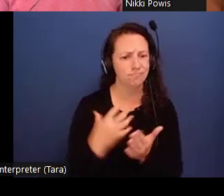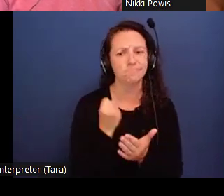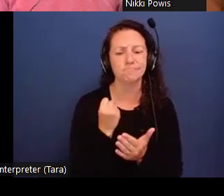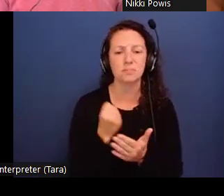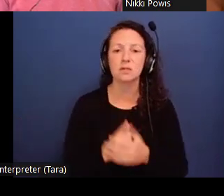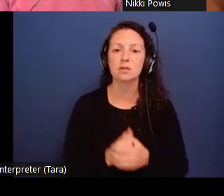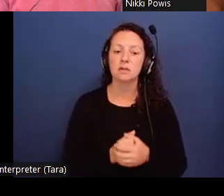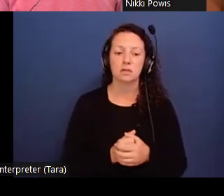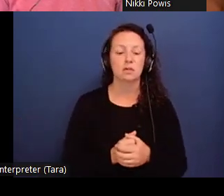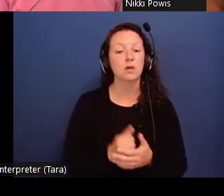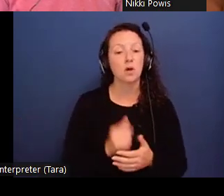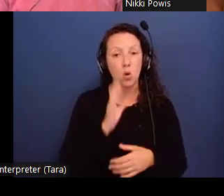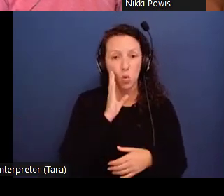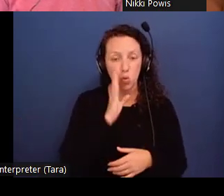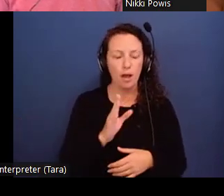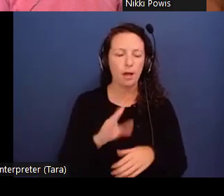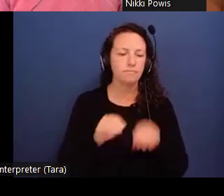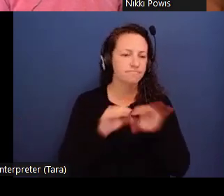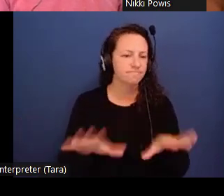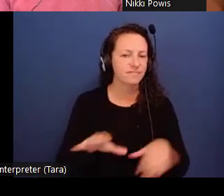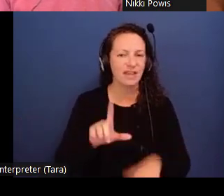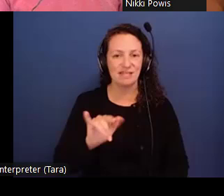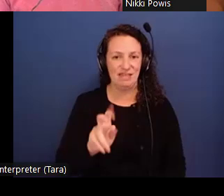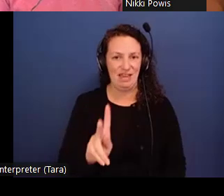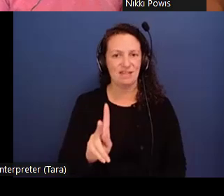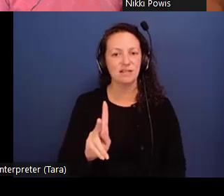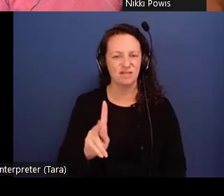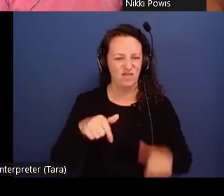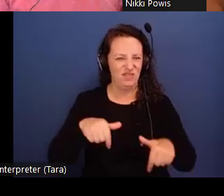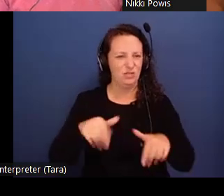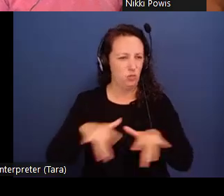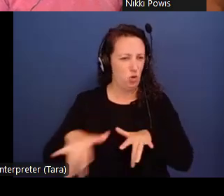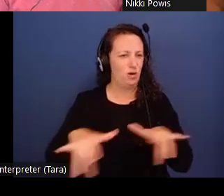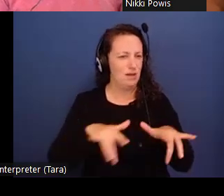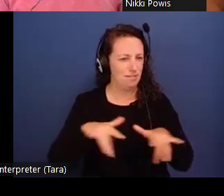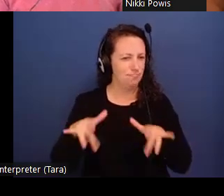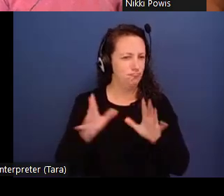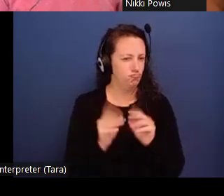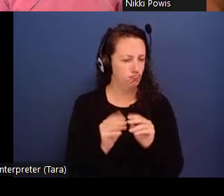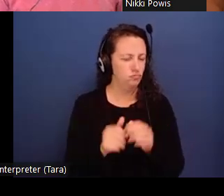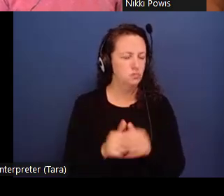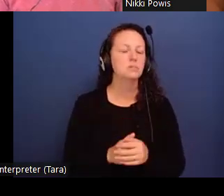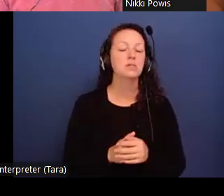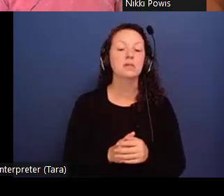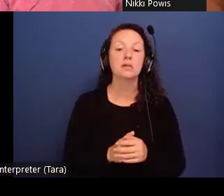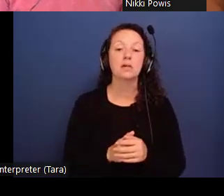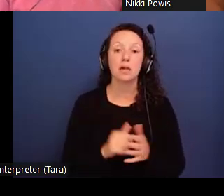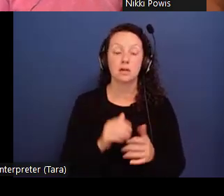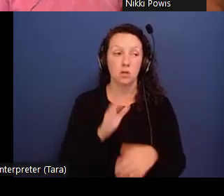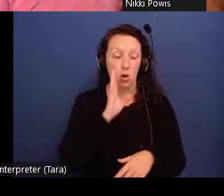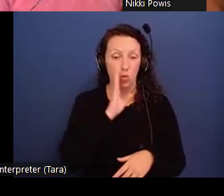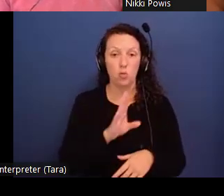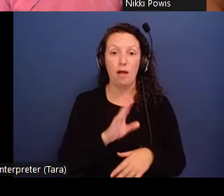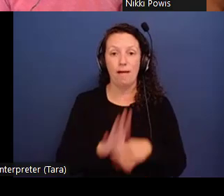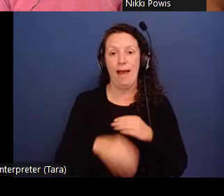out information with the link to the recording, and also we'll include the links to